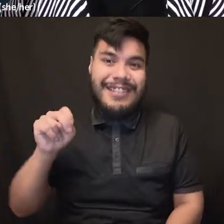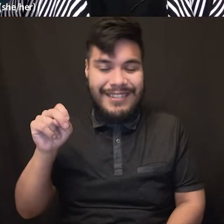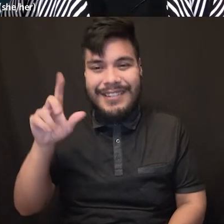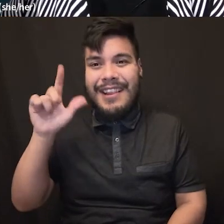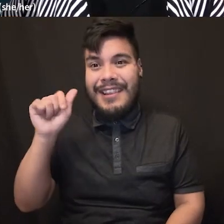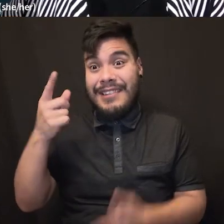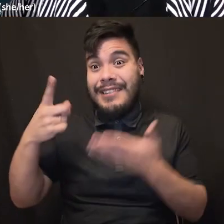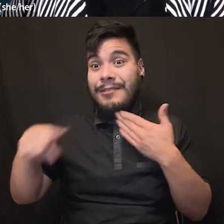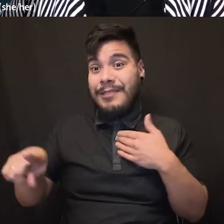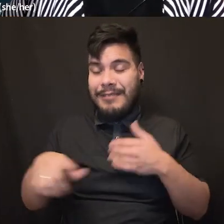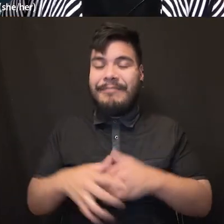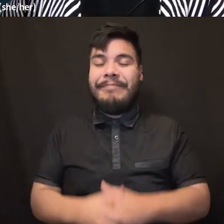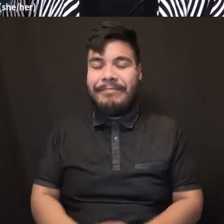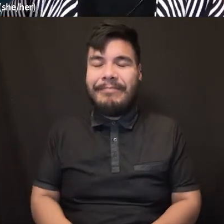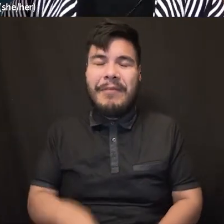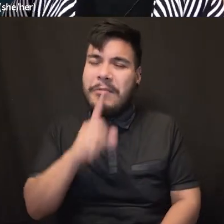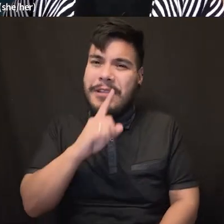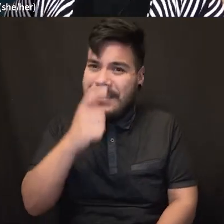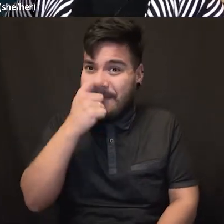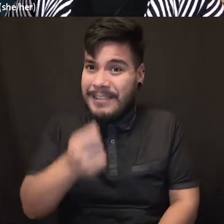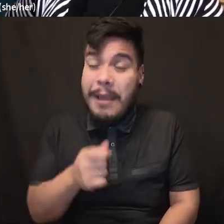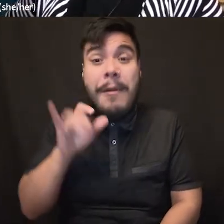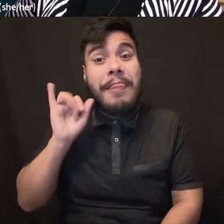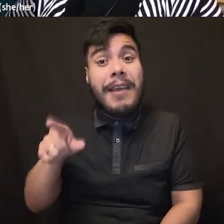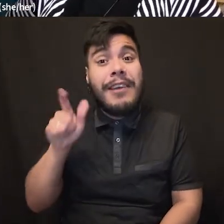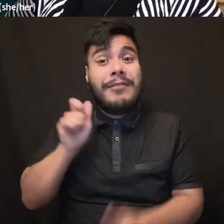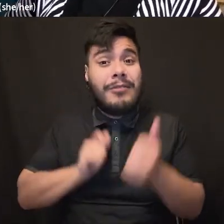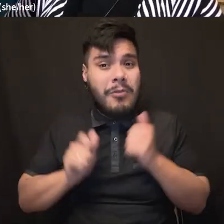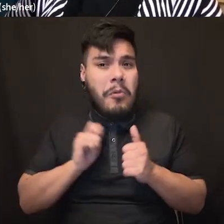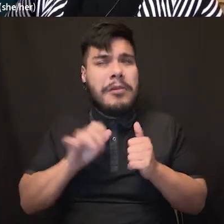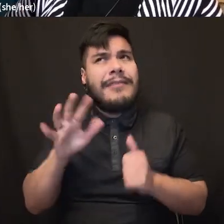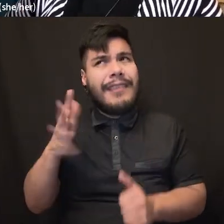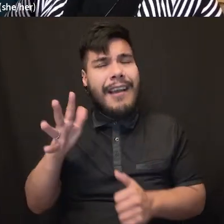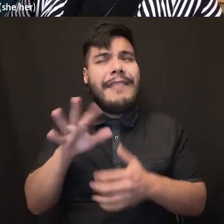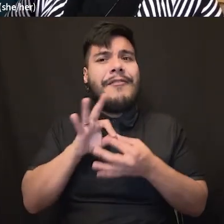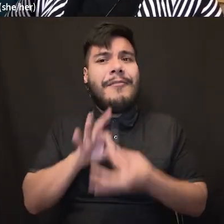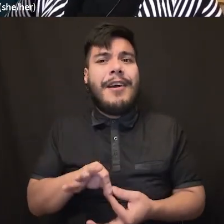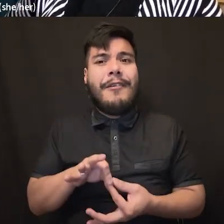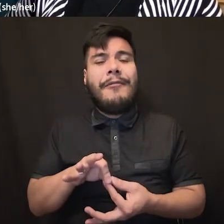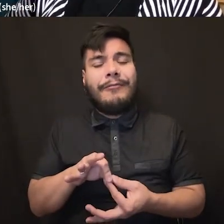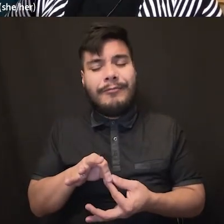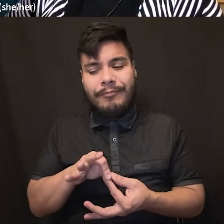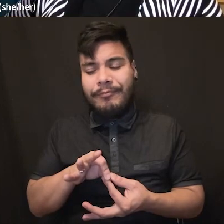But it's been interesting. I mean, that show is also kind of about